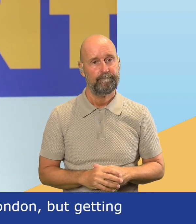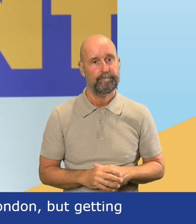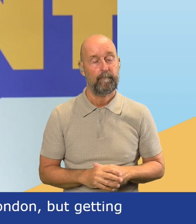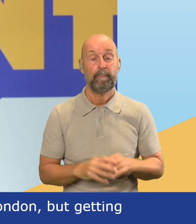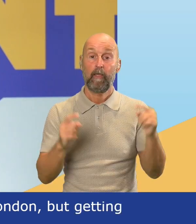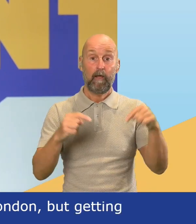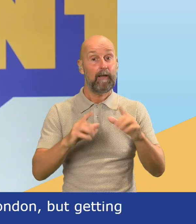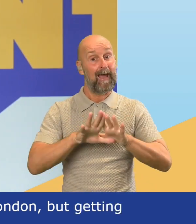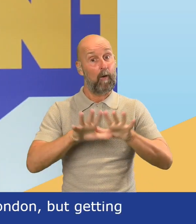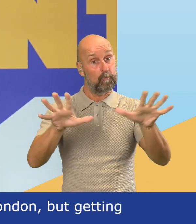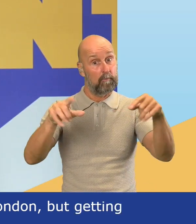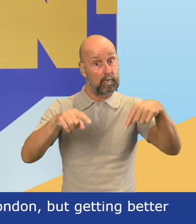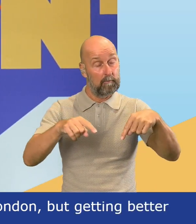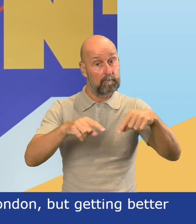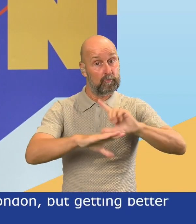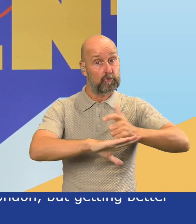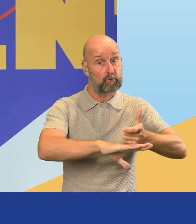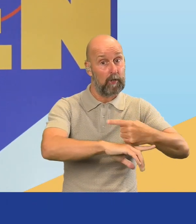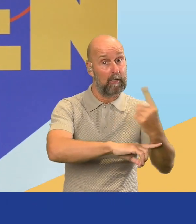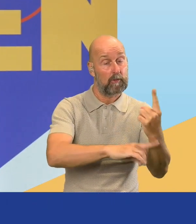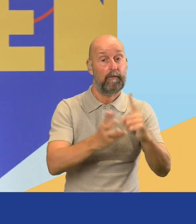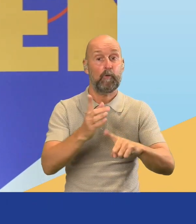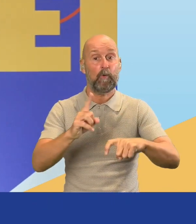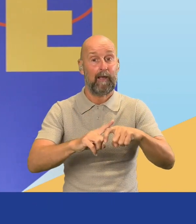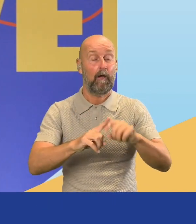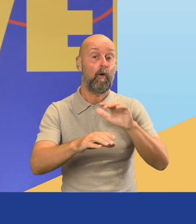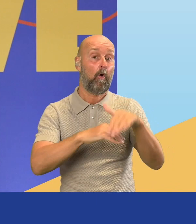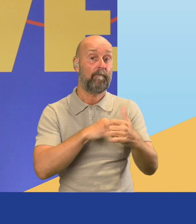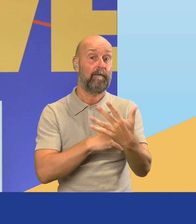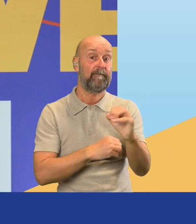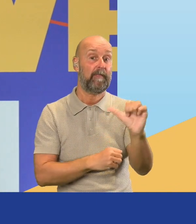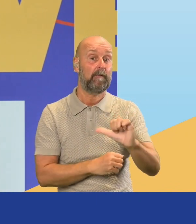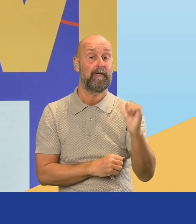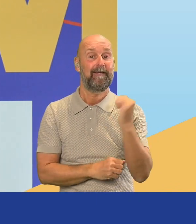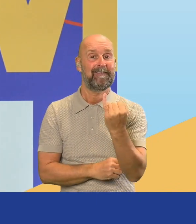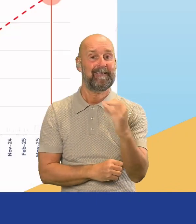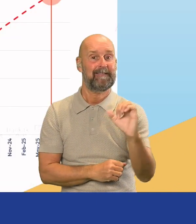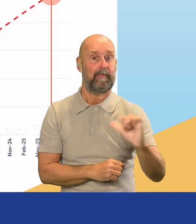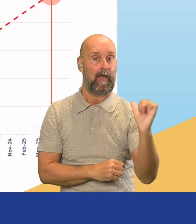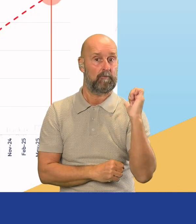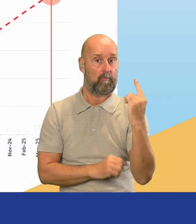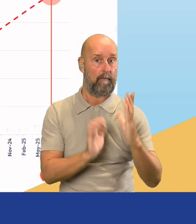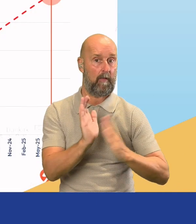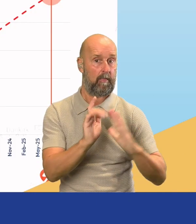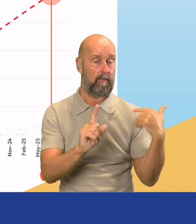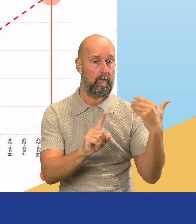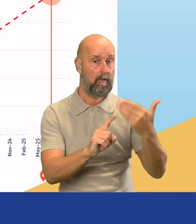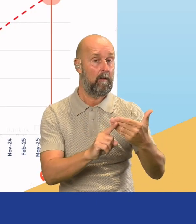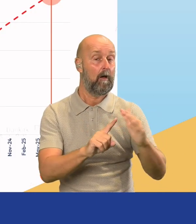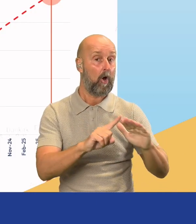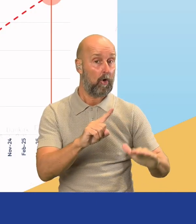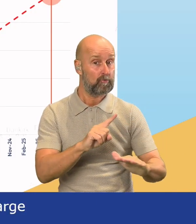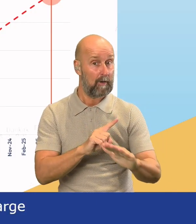the UK, we actually clicked over not 50,000, but 60,000 charge points last month. And we're on track to